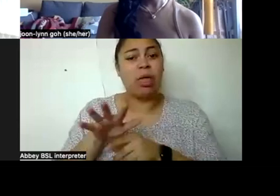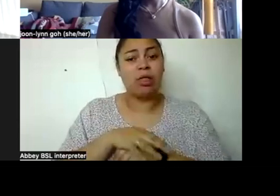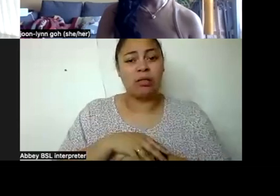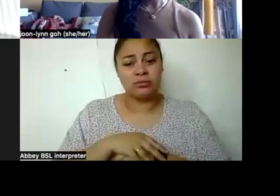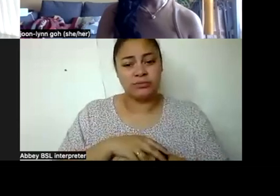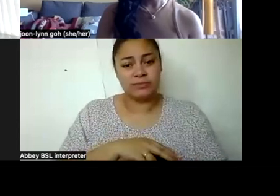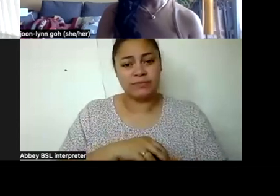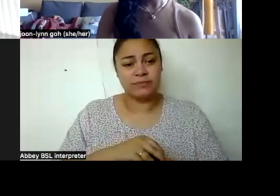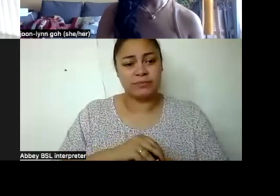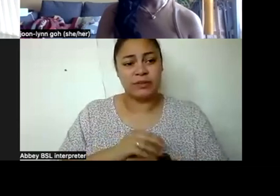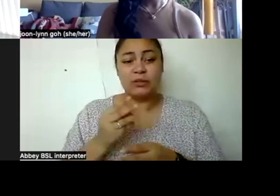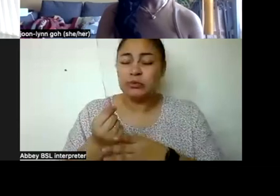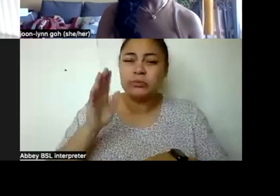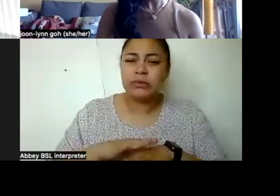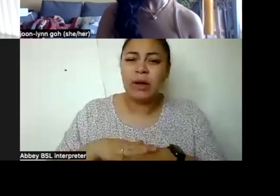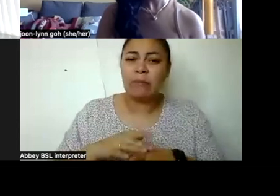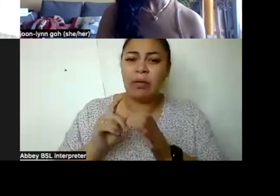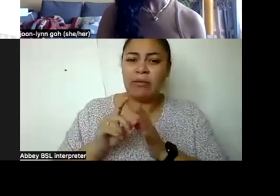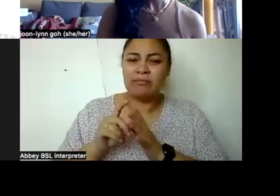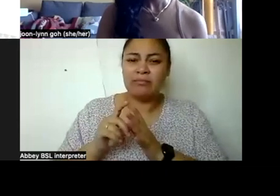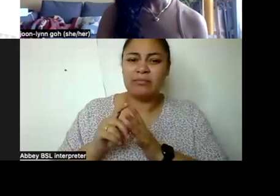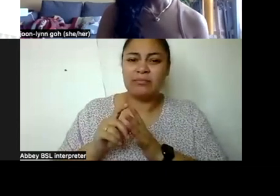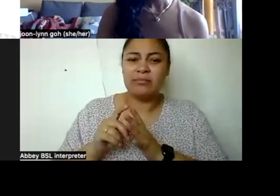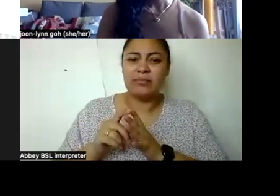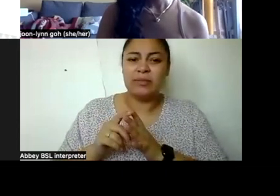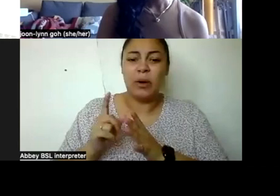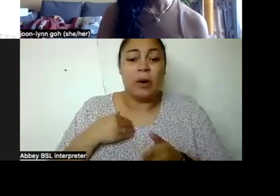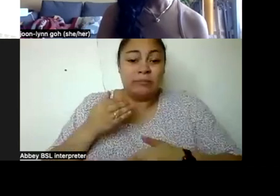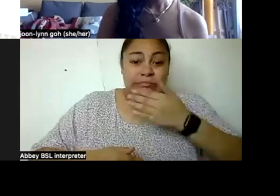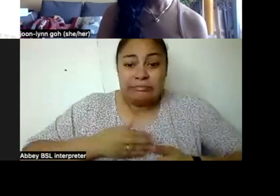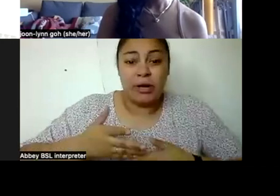that sometimes is a little lacking as we're all trying to get on with what we're trying to do